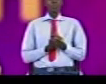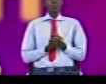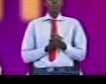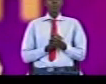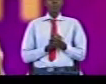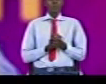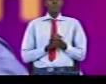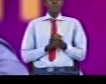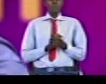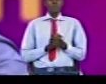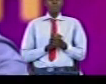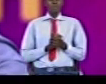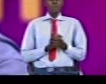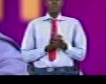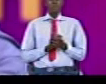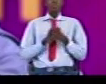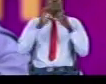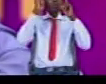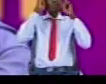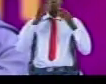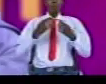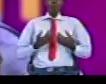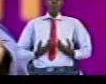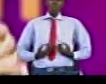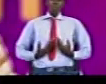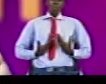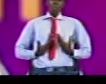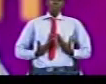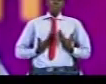You delight in the truth.